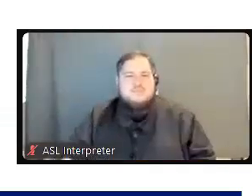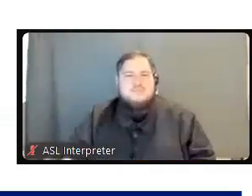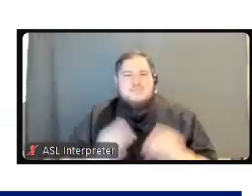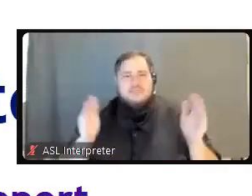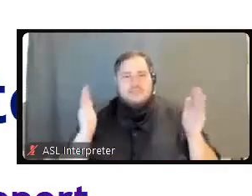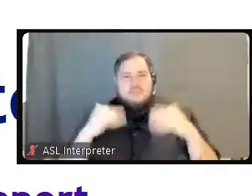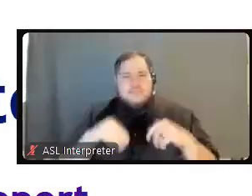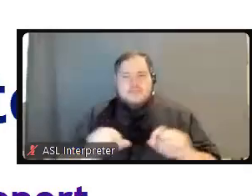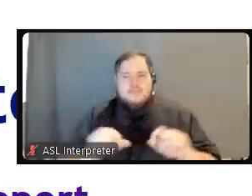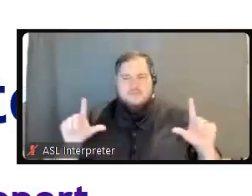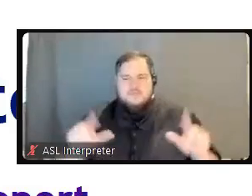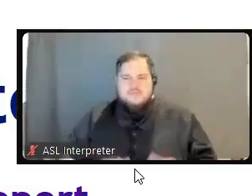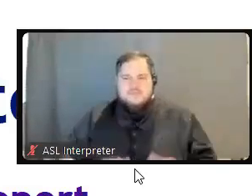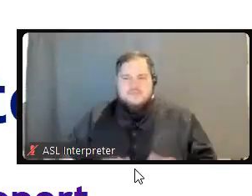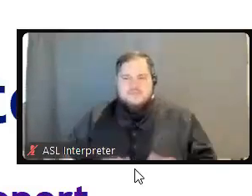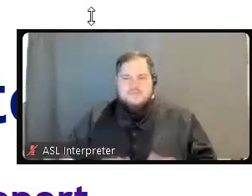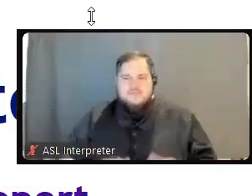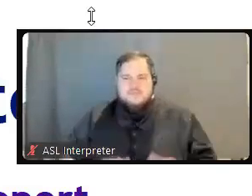slide.